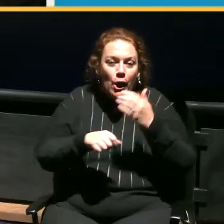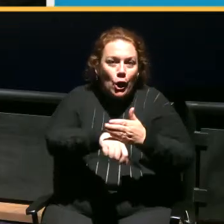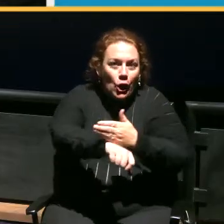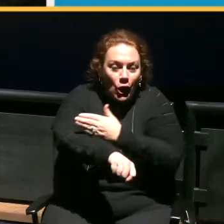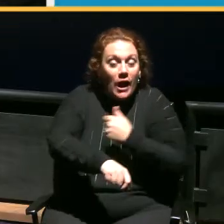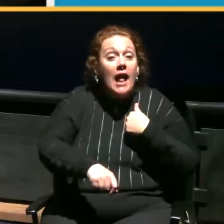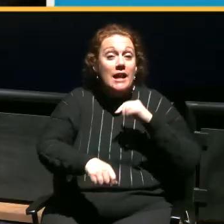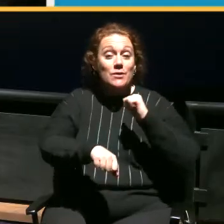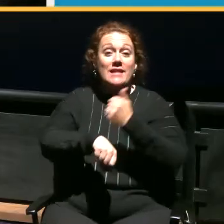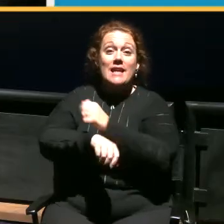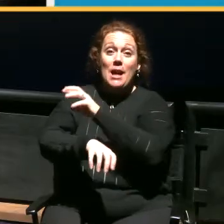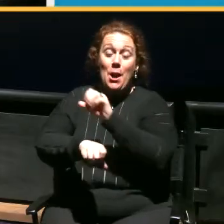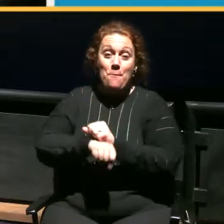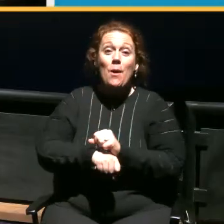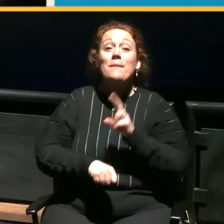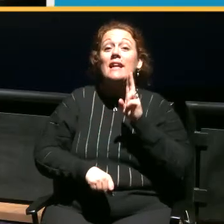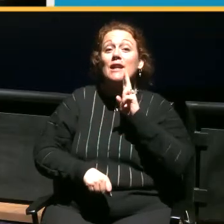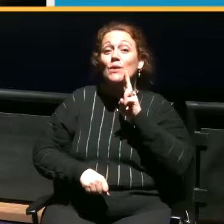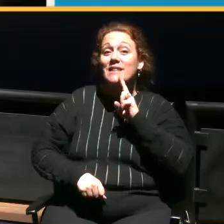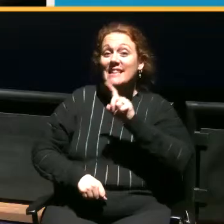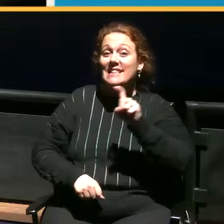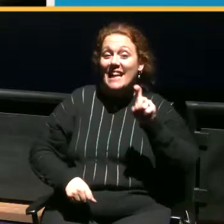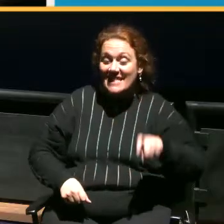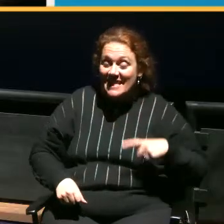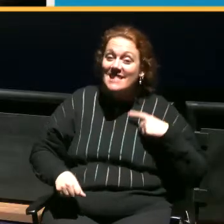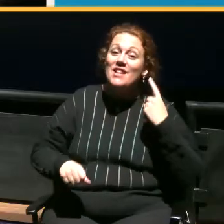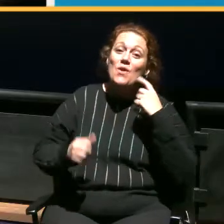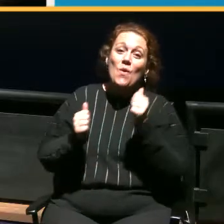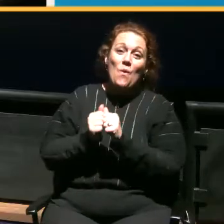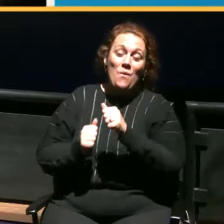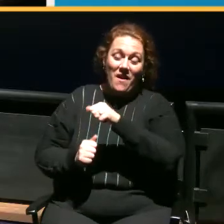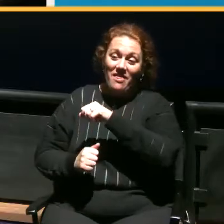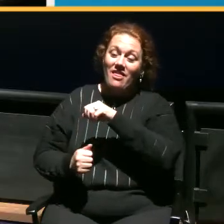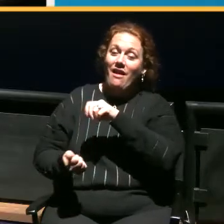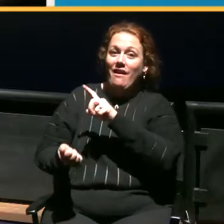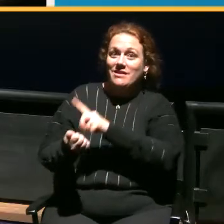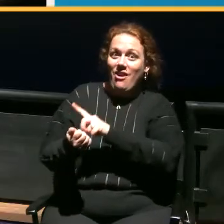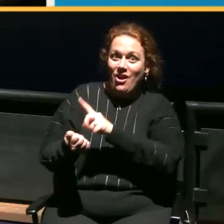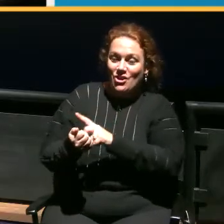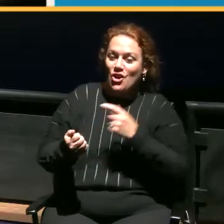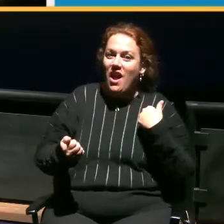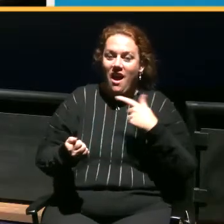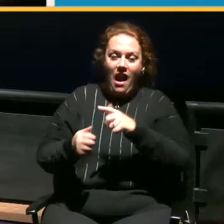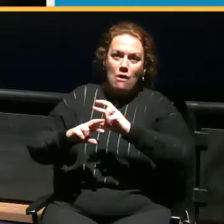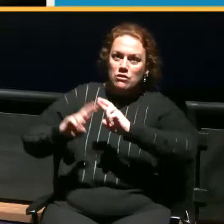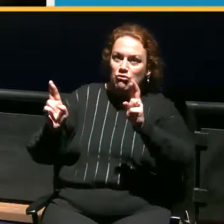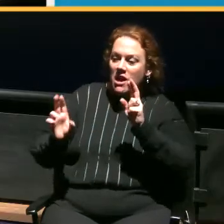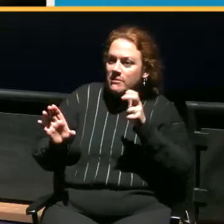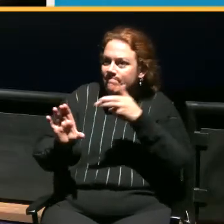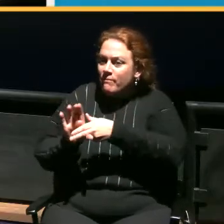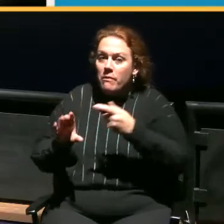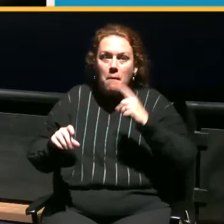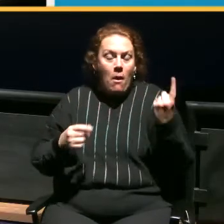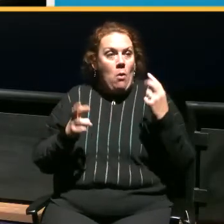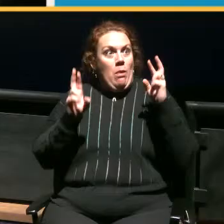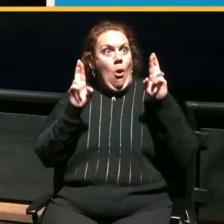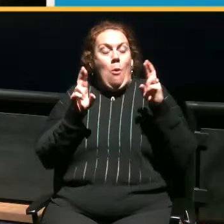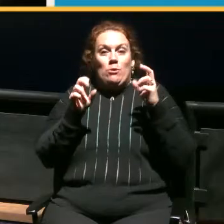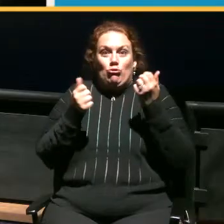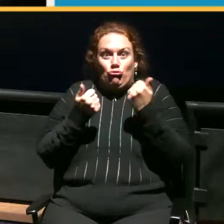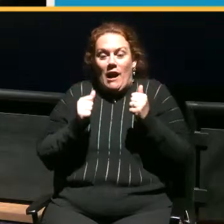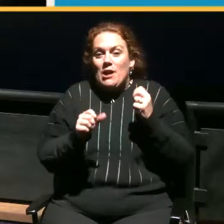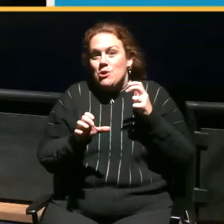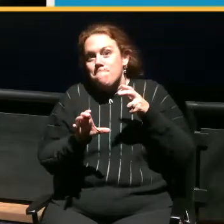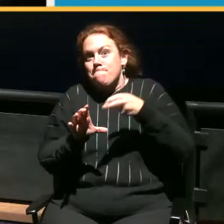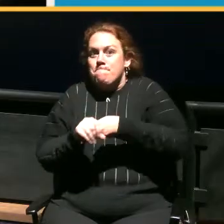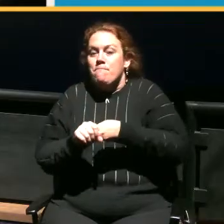with an optometrist in Houston. And as I'm waiting to be examined, ready to go, this is my only hope to try to get back in the game. Because